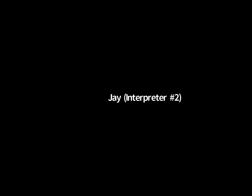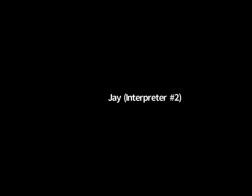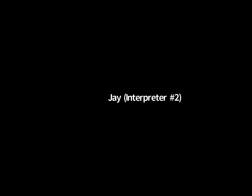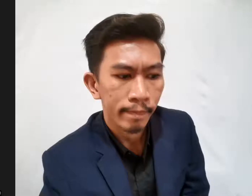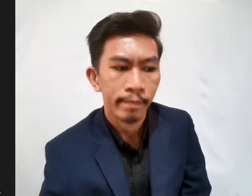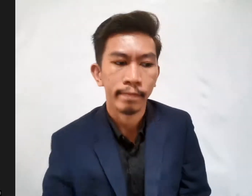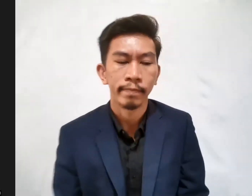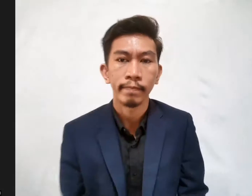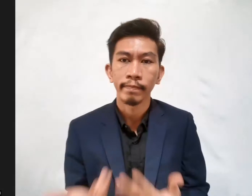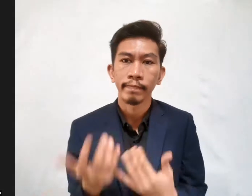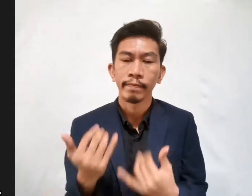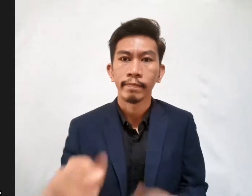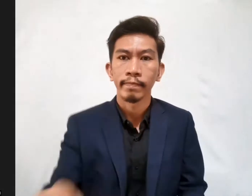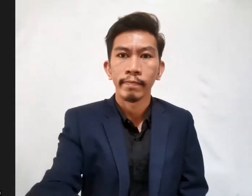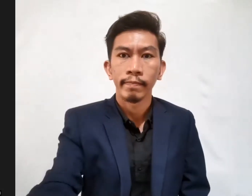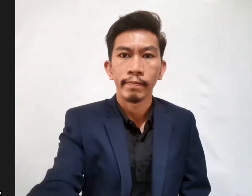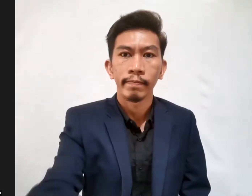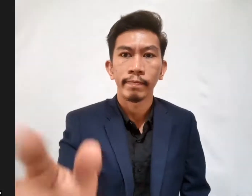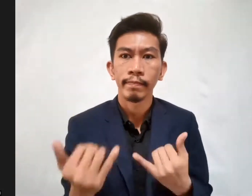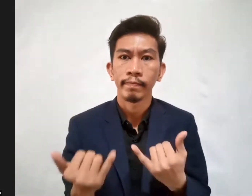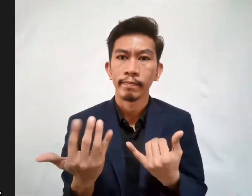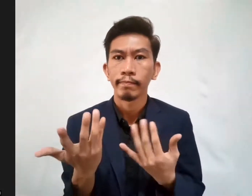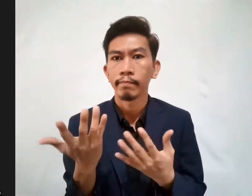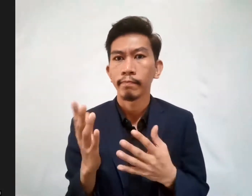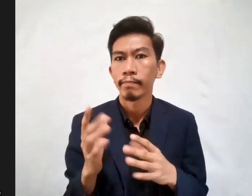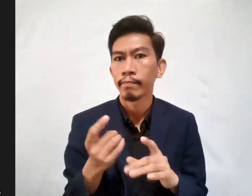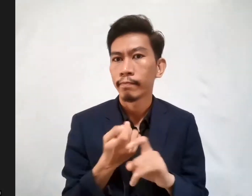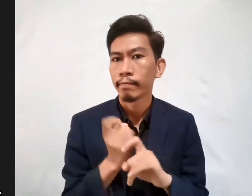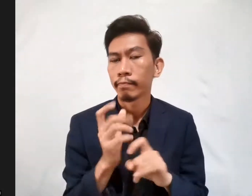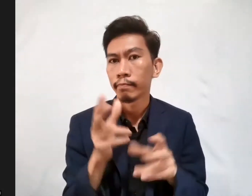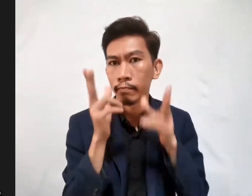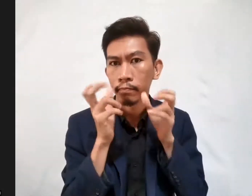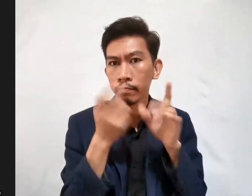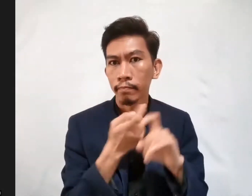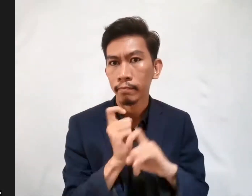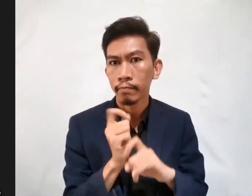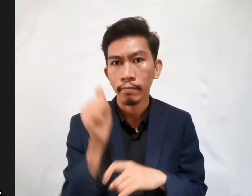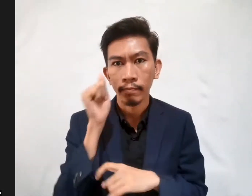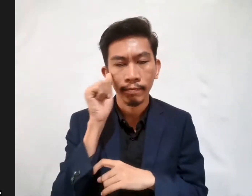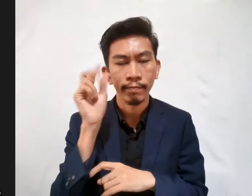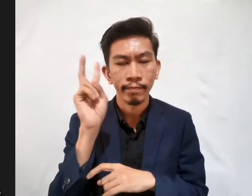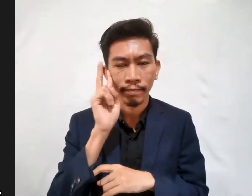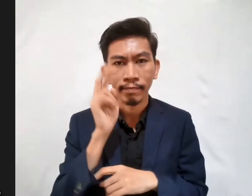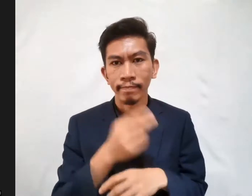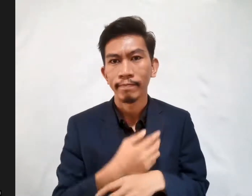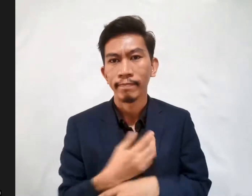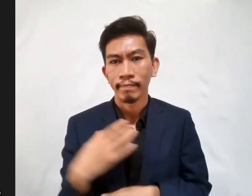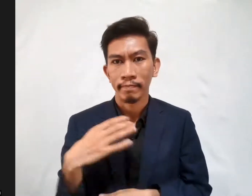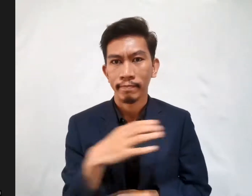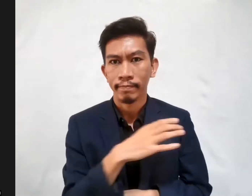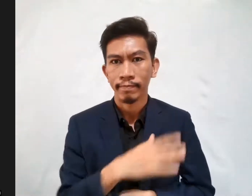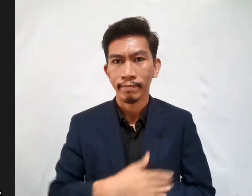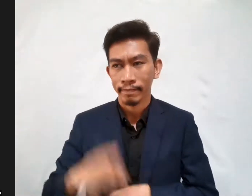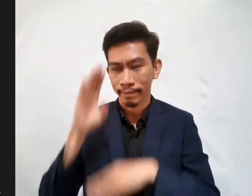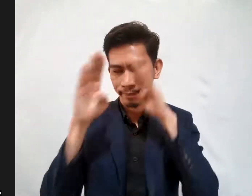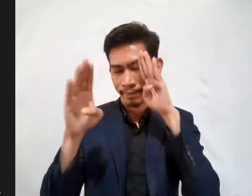hear now the insights from Honorable Alfred Vargas. Hi guys,